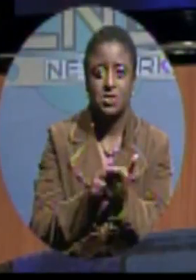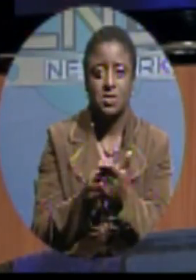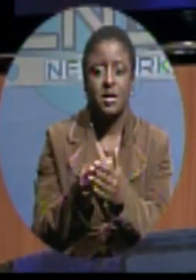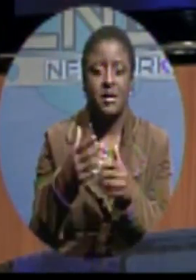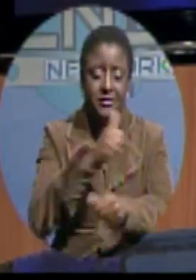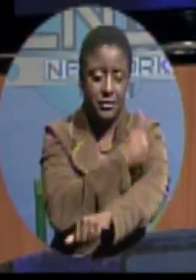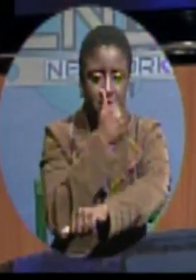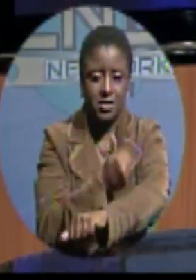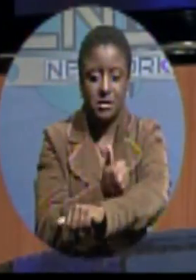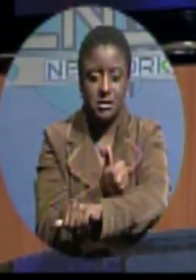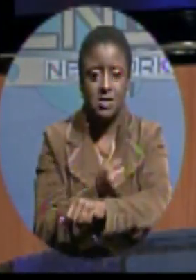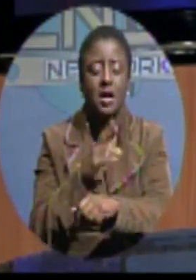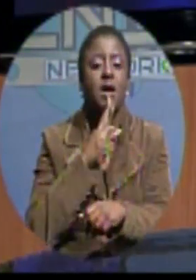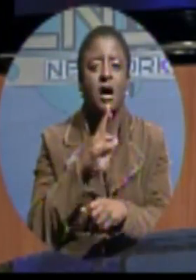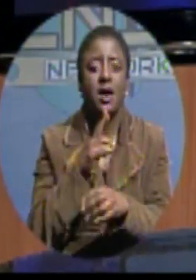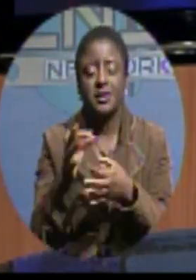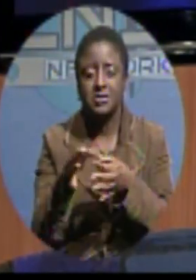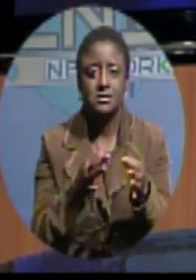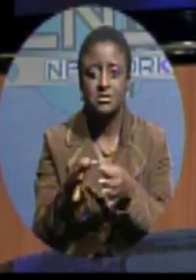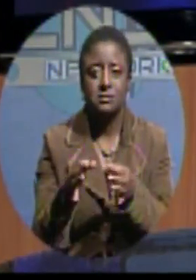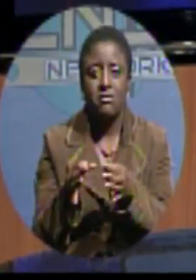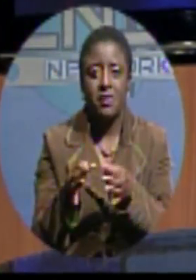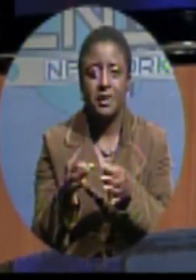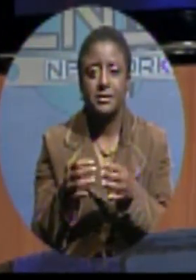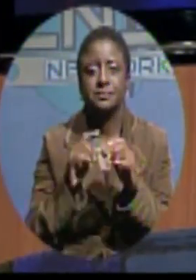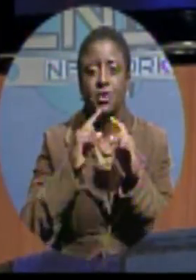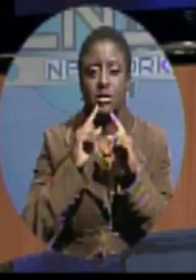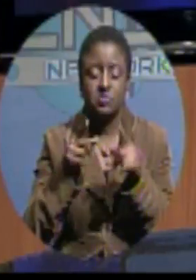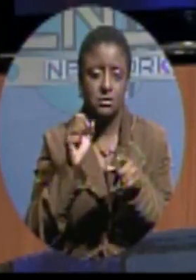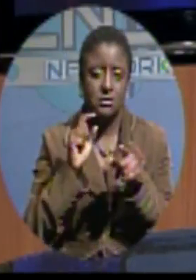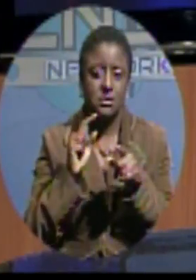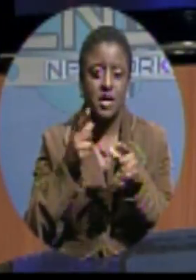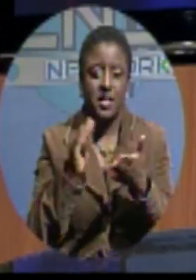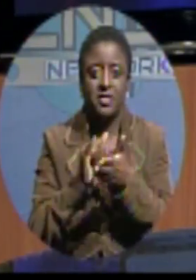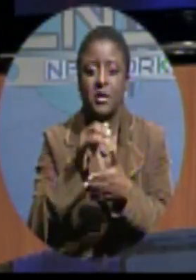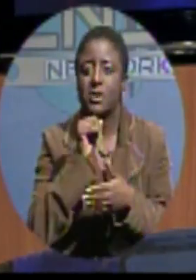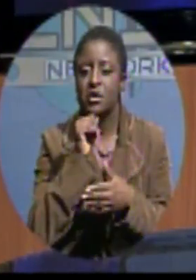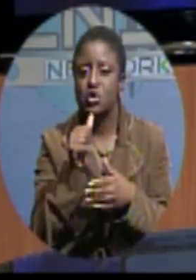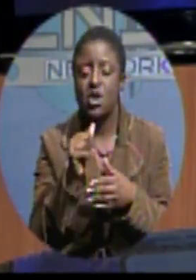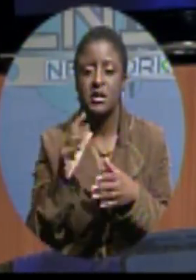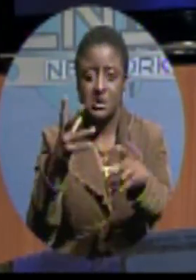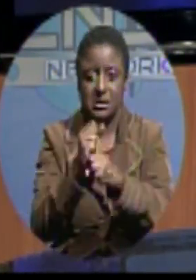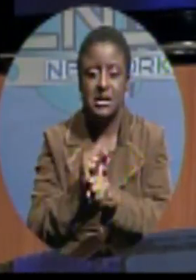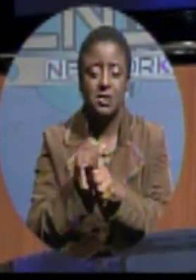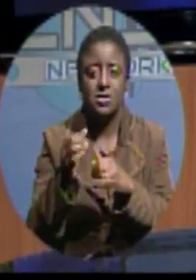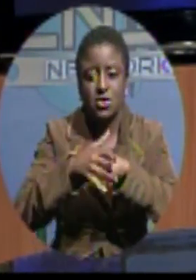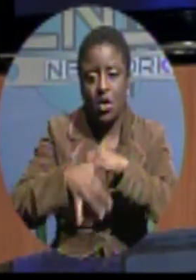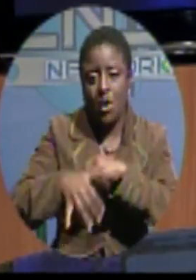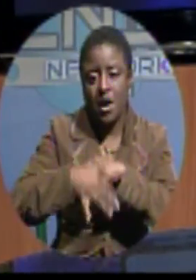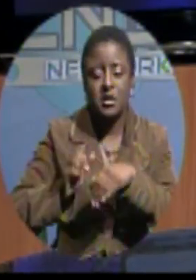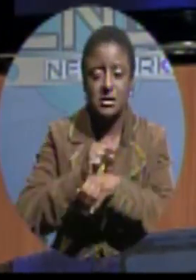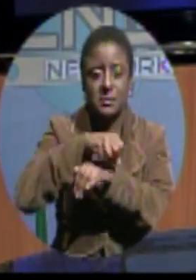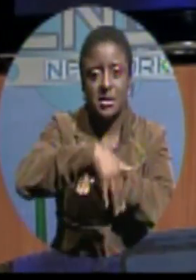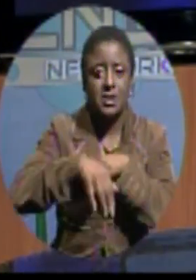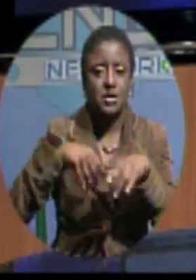Authorities are today dismissing suggestions that they would downplay the severity and impact of that oil spill in Grand Bahama. In fact, a